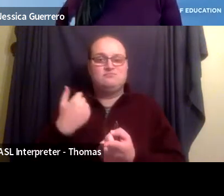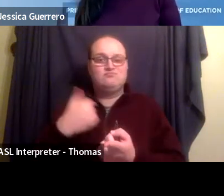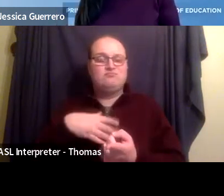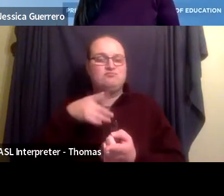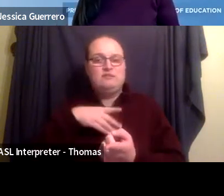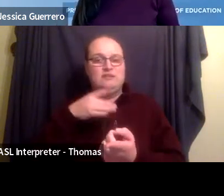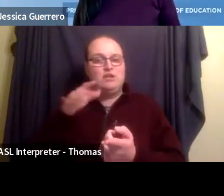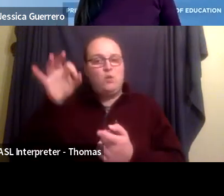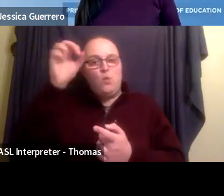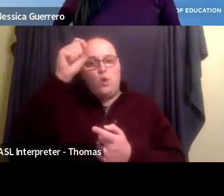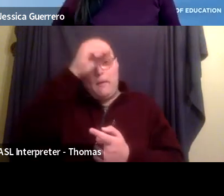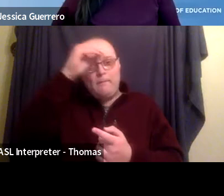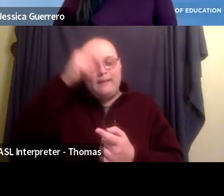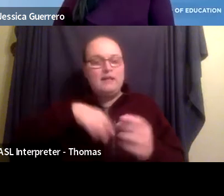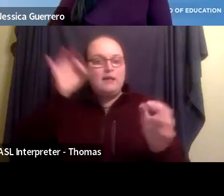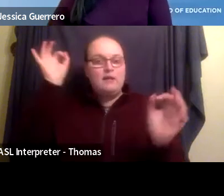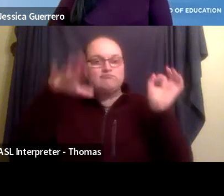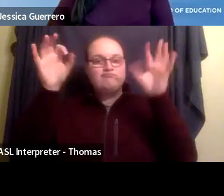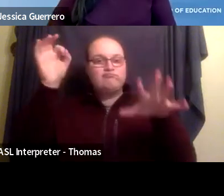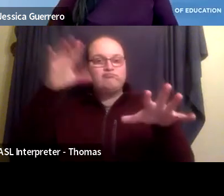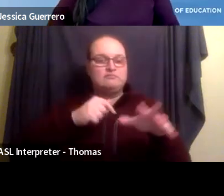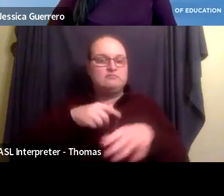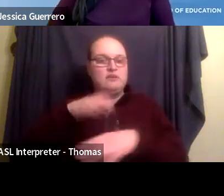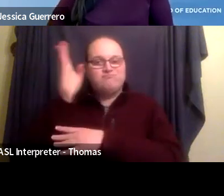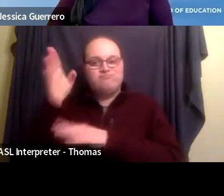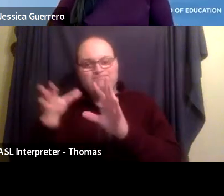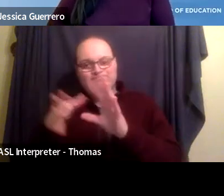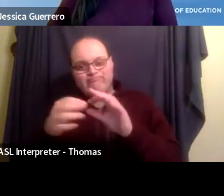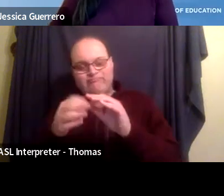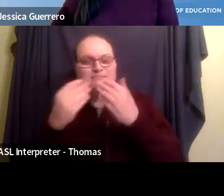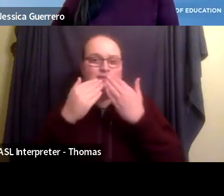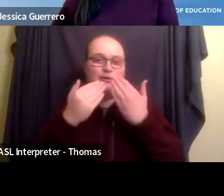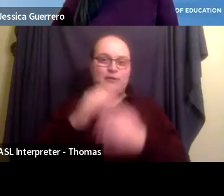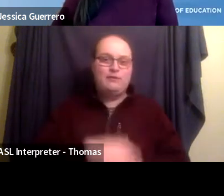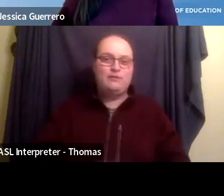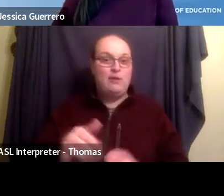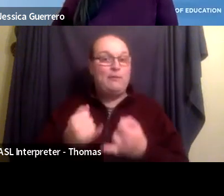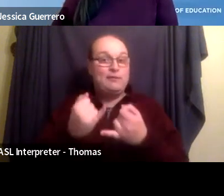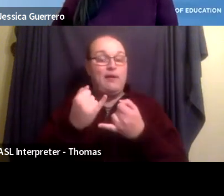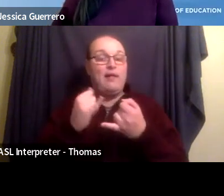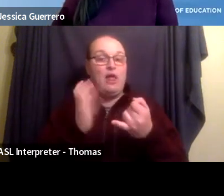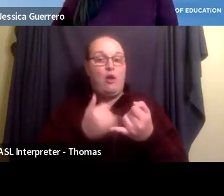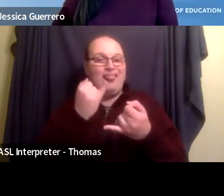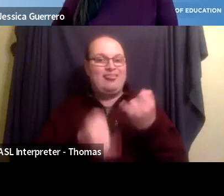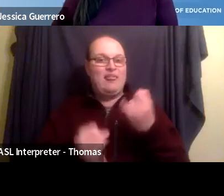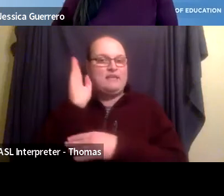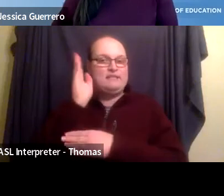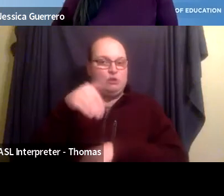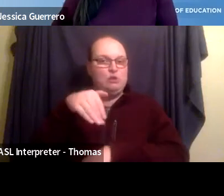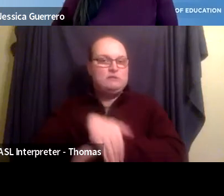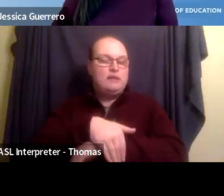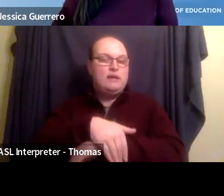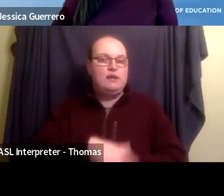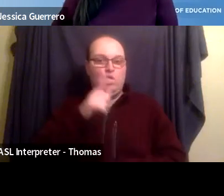provided us with live speaking comments. That was our last speaker that's present